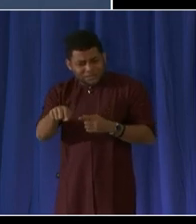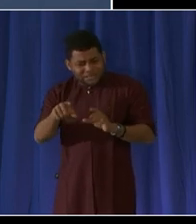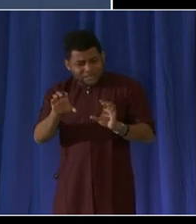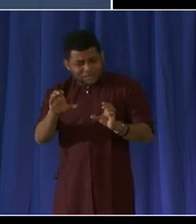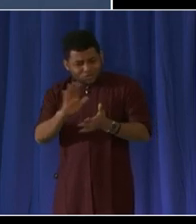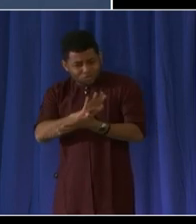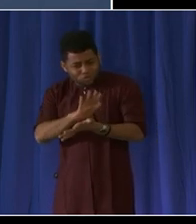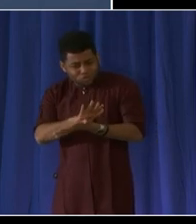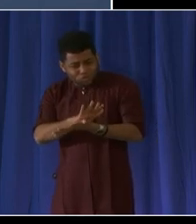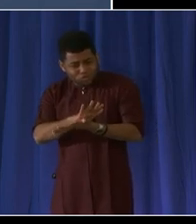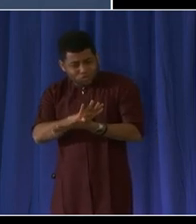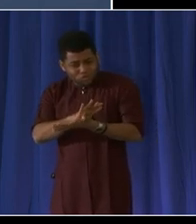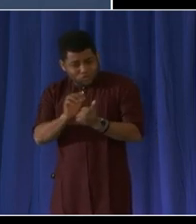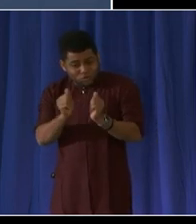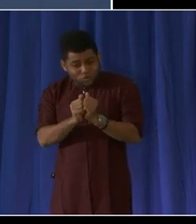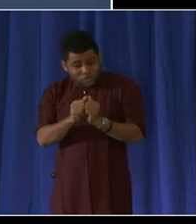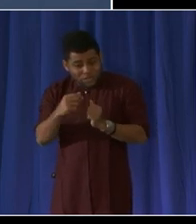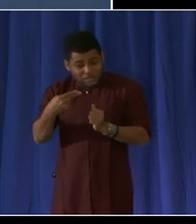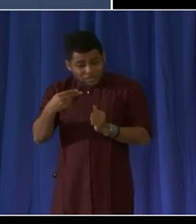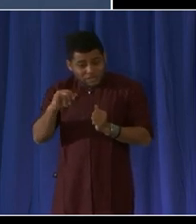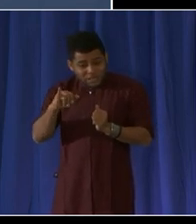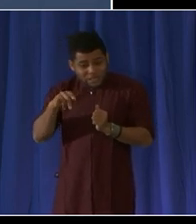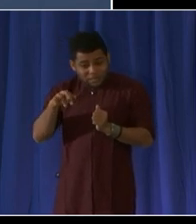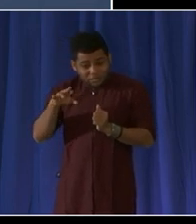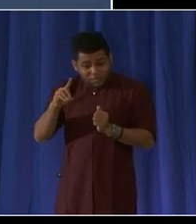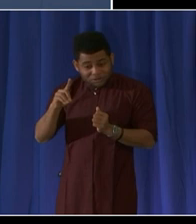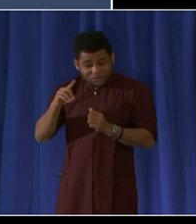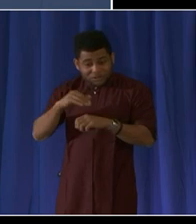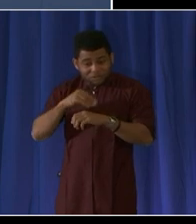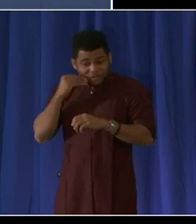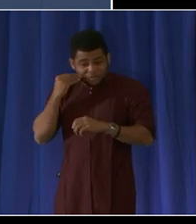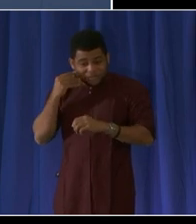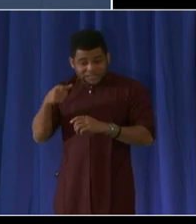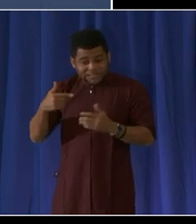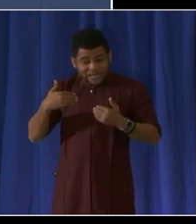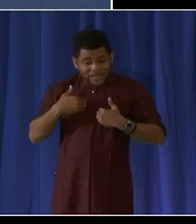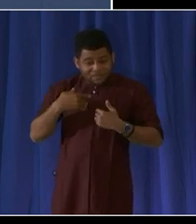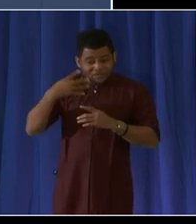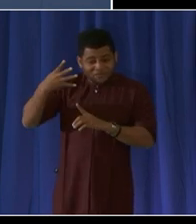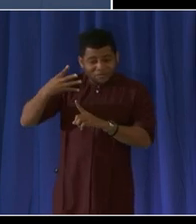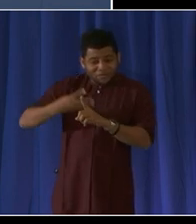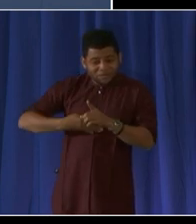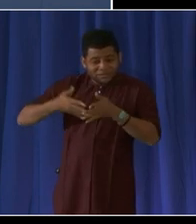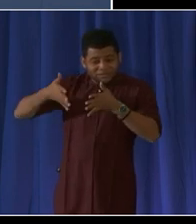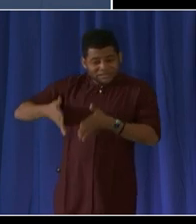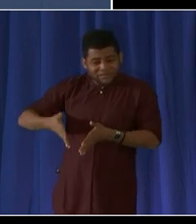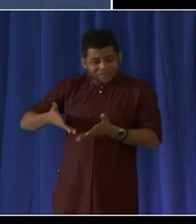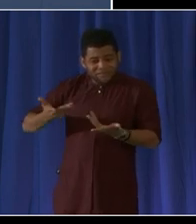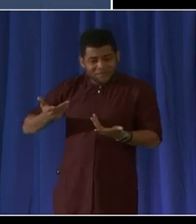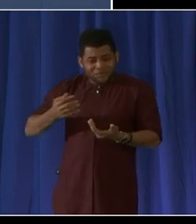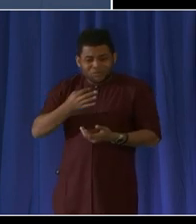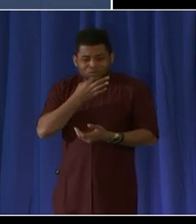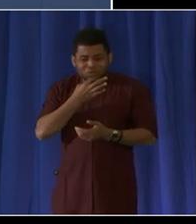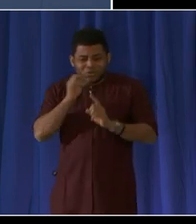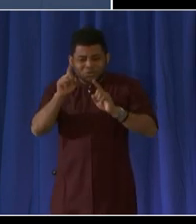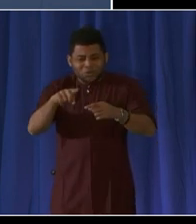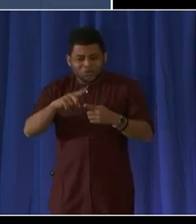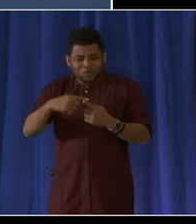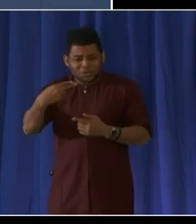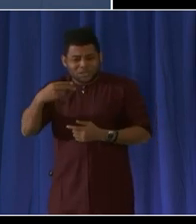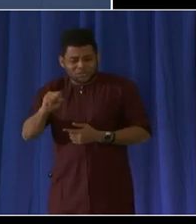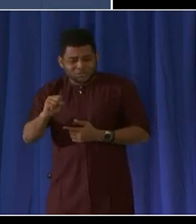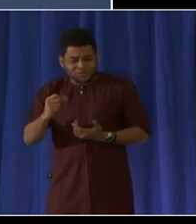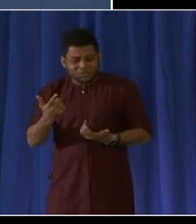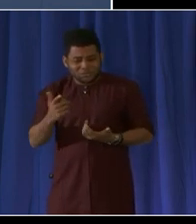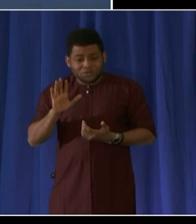to being able to do this, hybrid at home? She has 4 more months. She's getting ready to go to high school. Her concern is she's losing